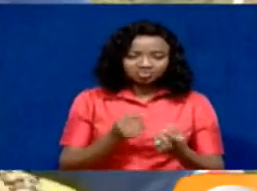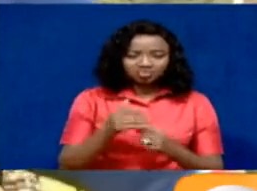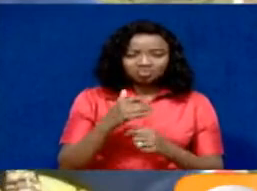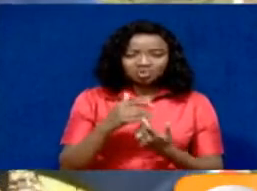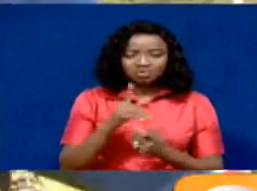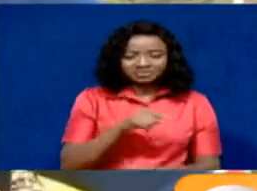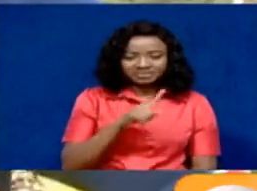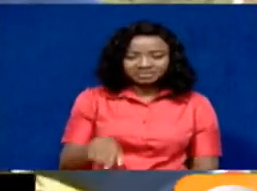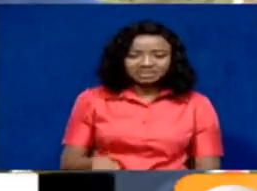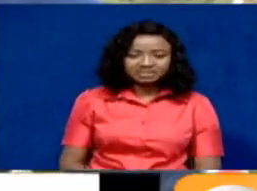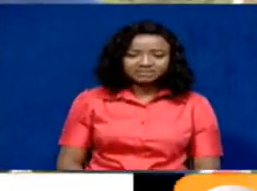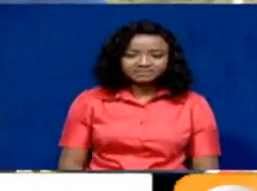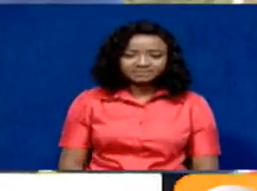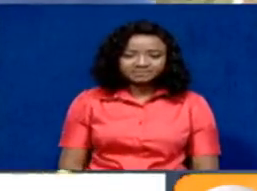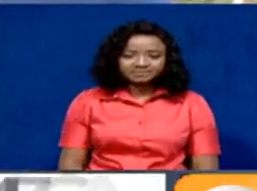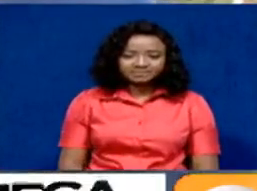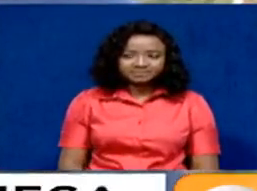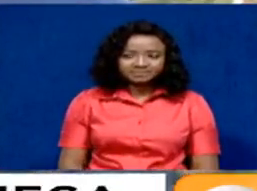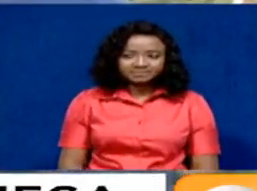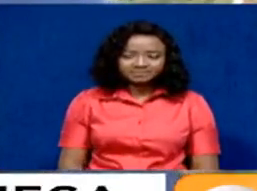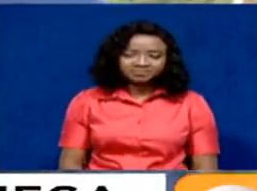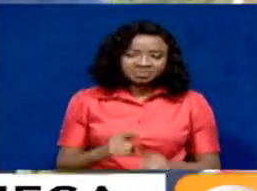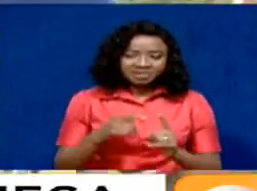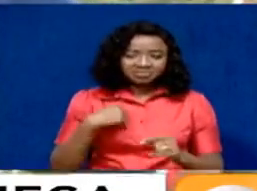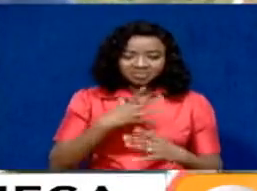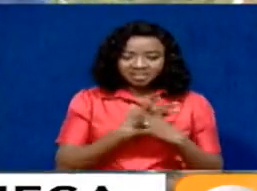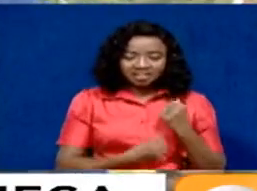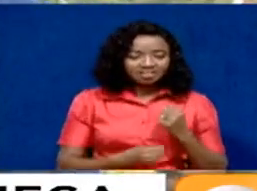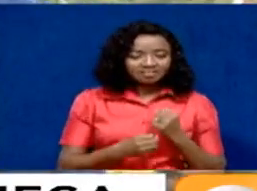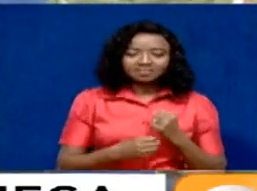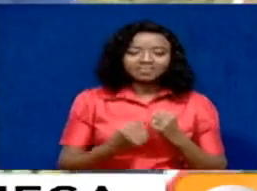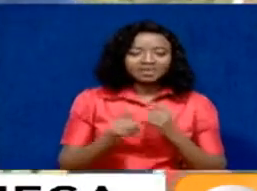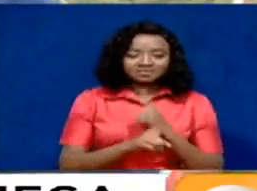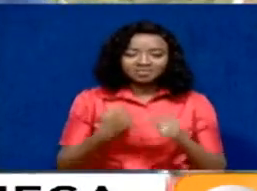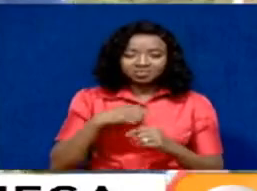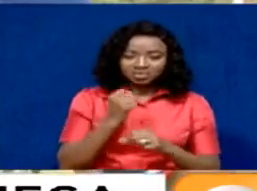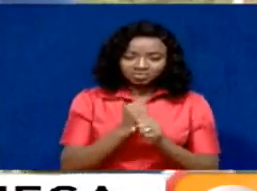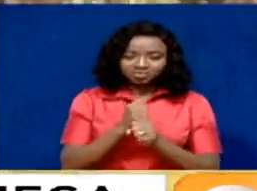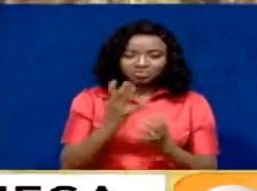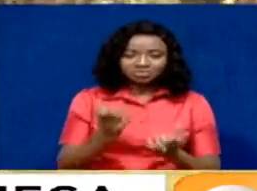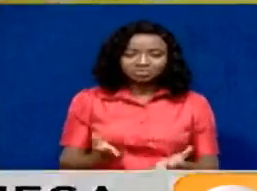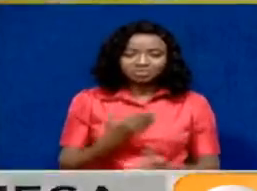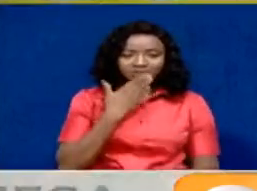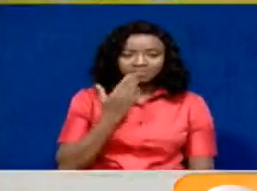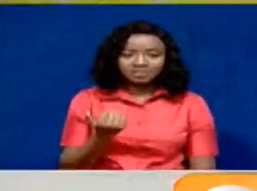small mistake. I think that didn't help us. Like a game like that, we need everything we do. We need to do the best.